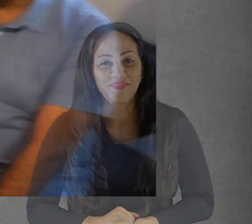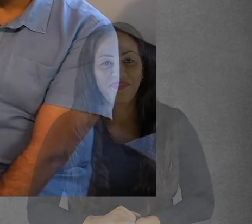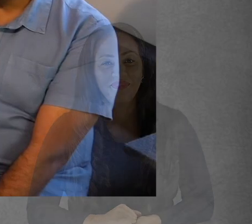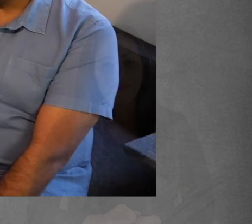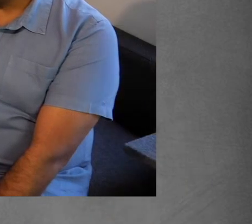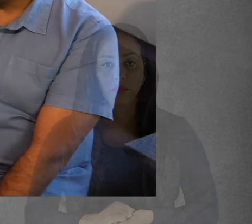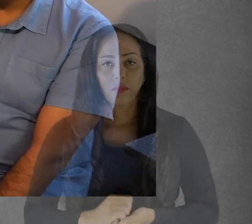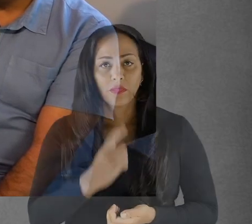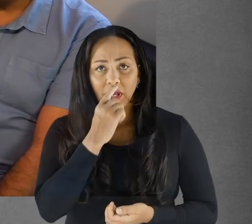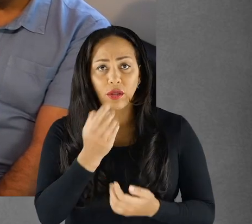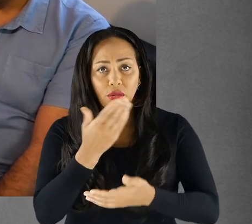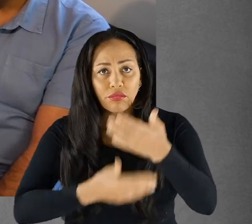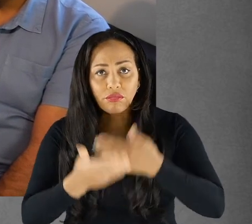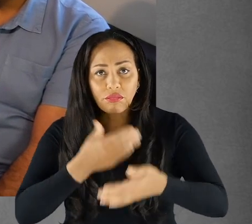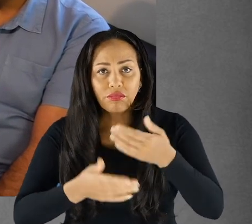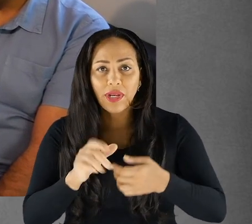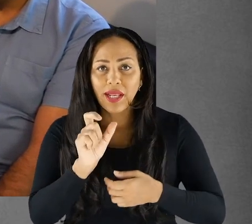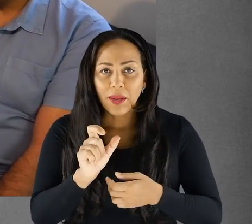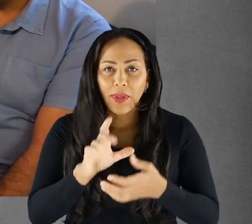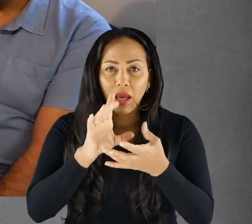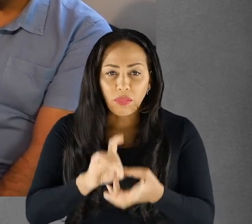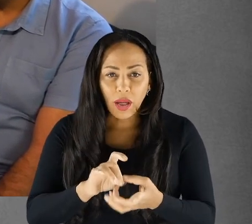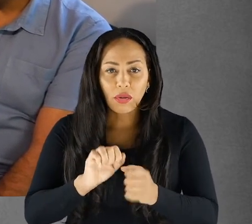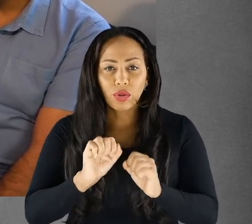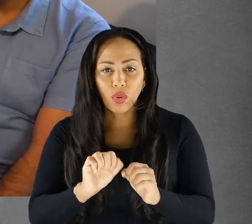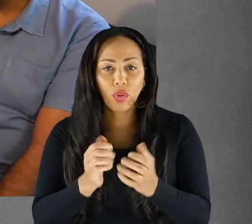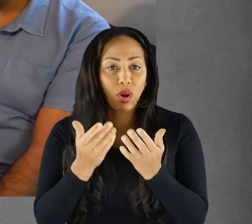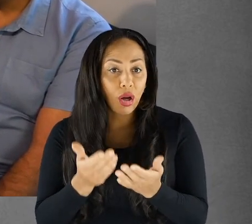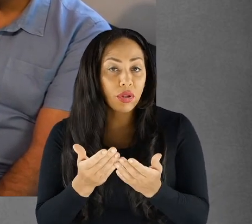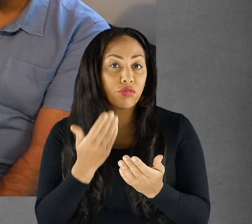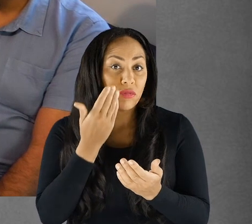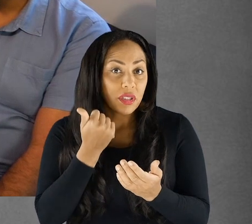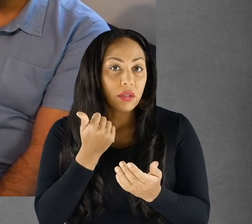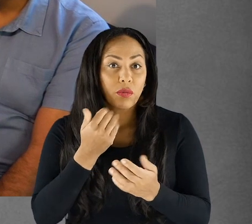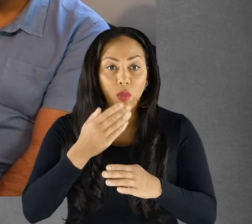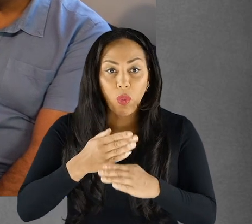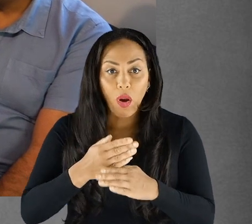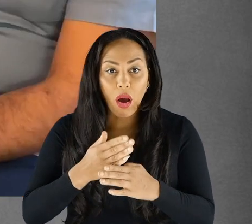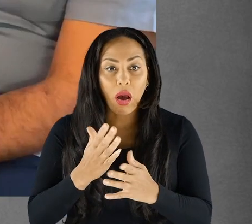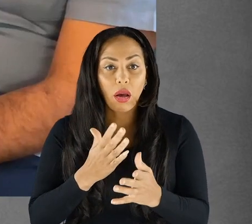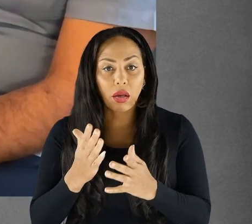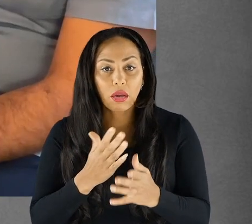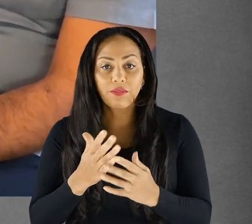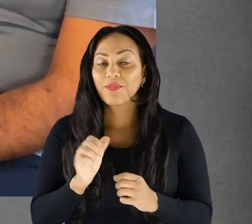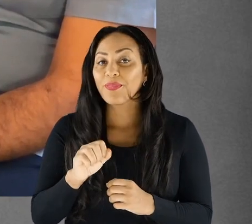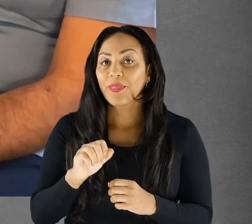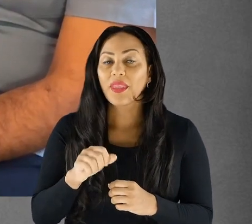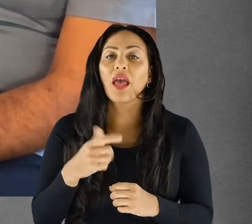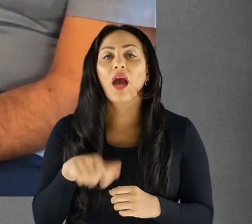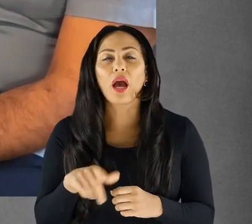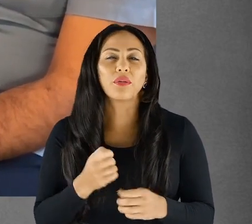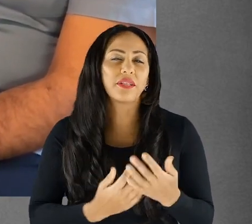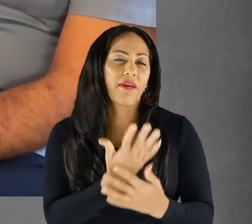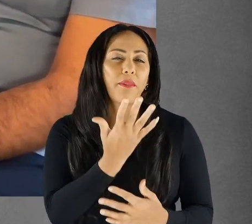Can we talk a little bit about your current recent work? Is it Our Wish? Yeah. So I was developing with Spark Arts for